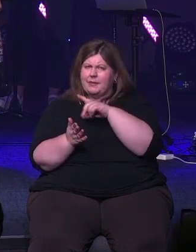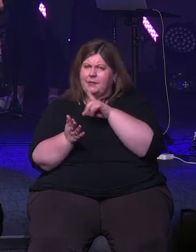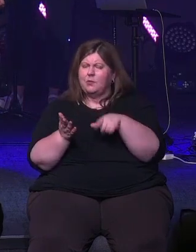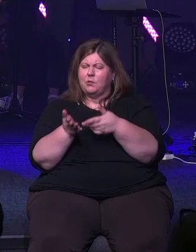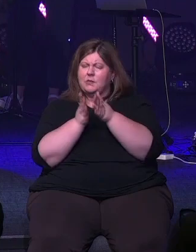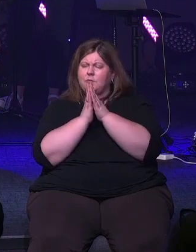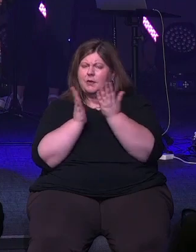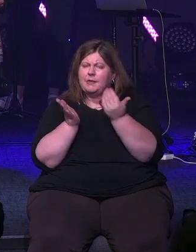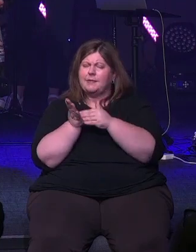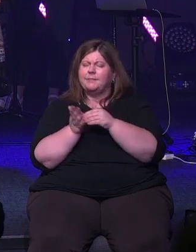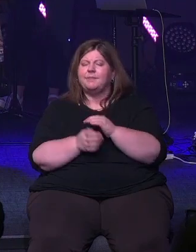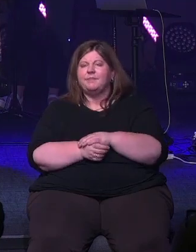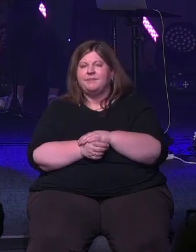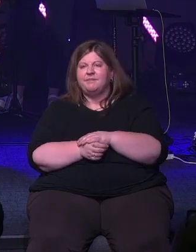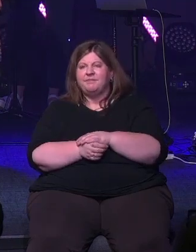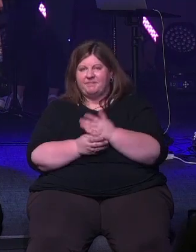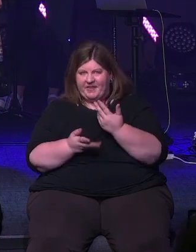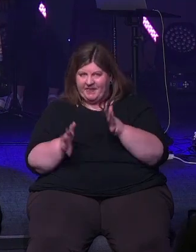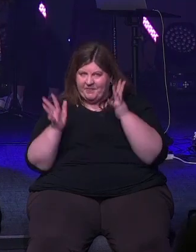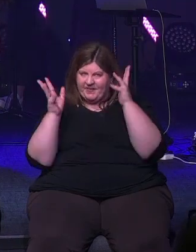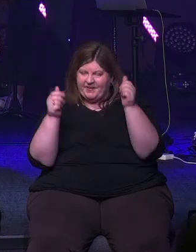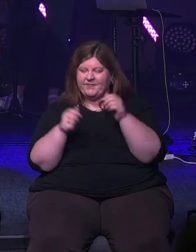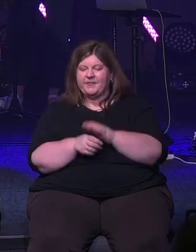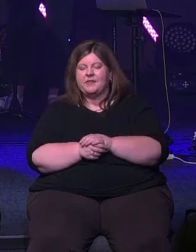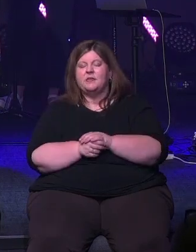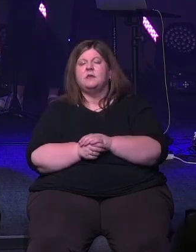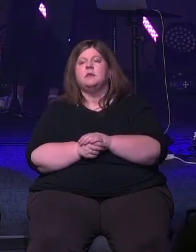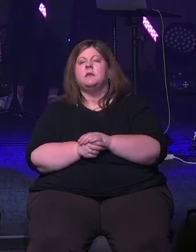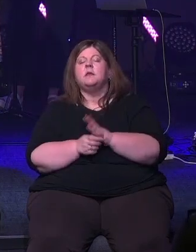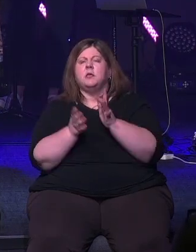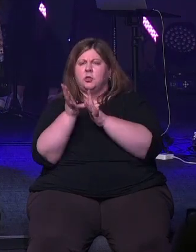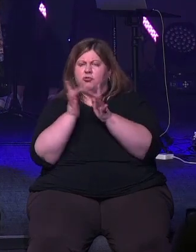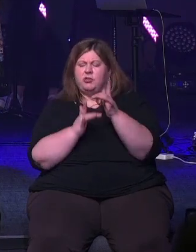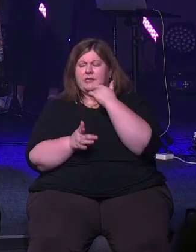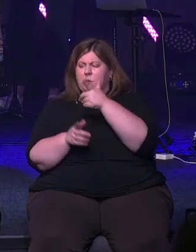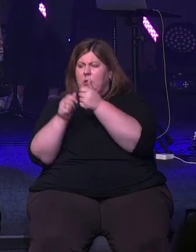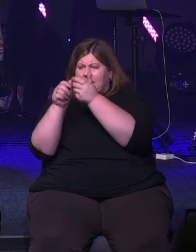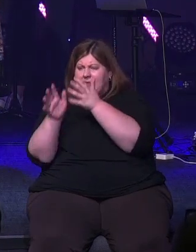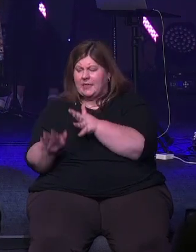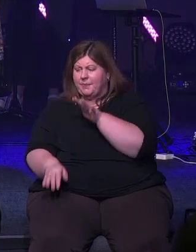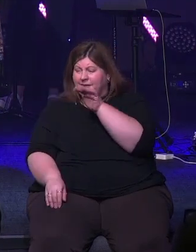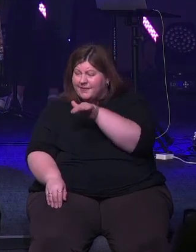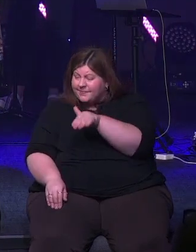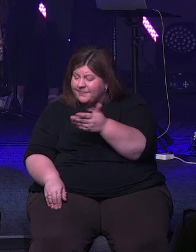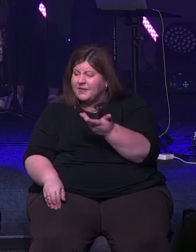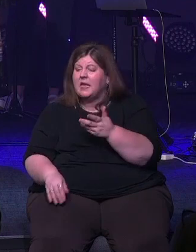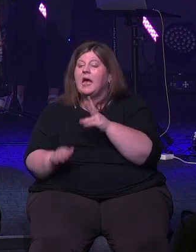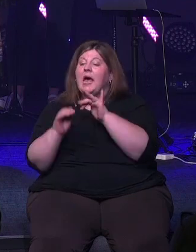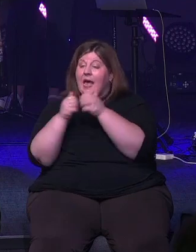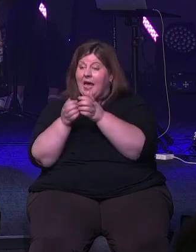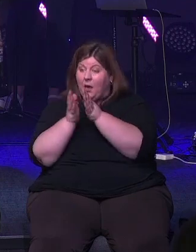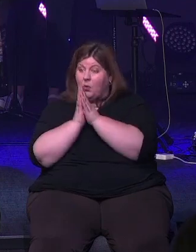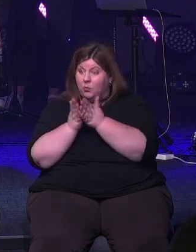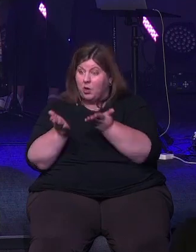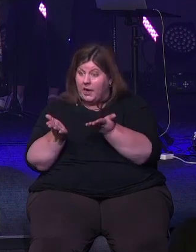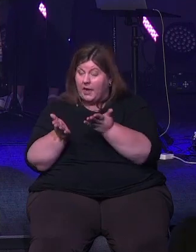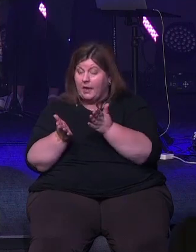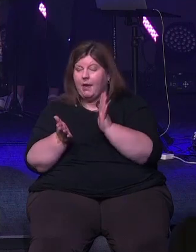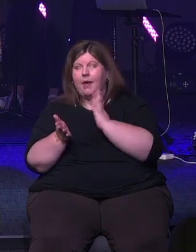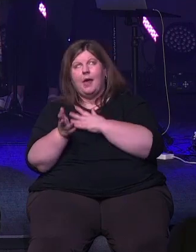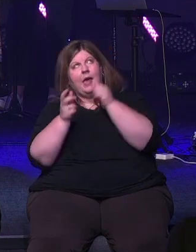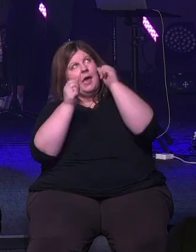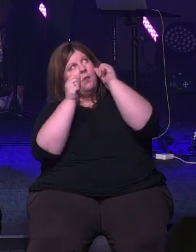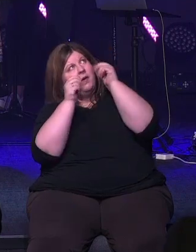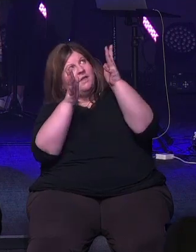prayer one last time, and then we'll head out. So Jesus said to his disciples, this then is how you should pray. Our Father